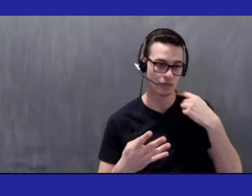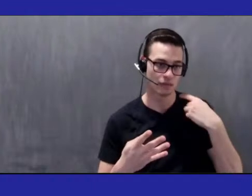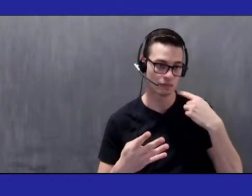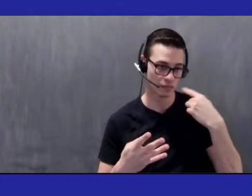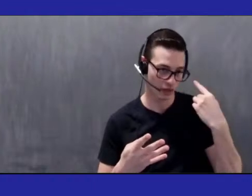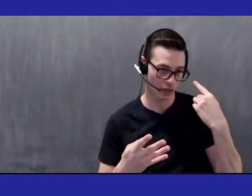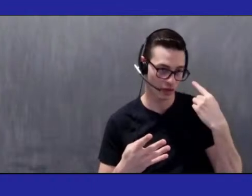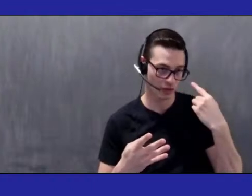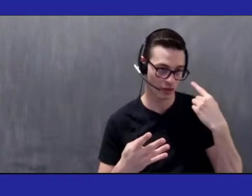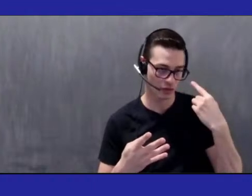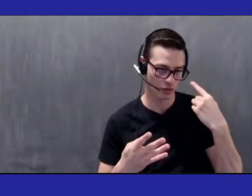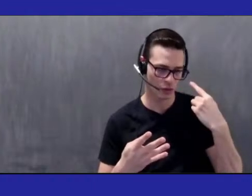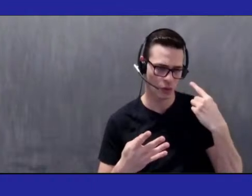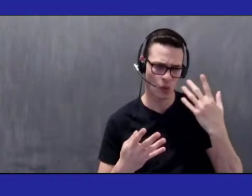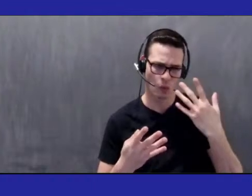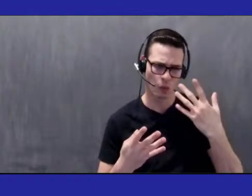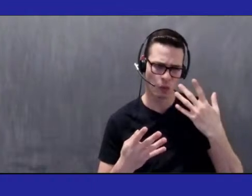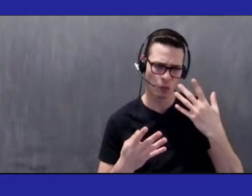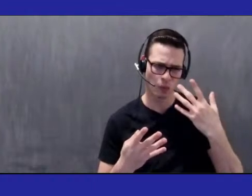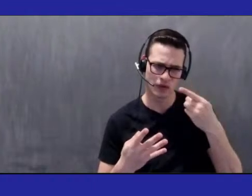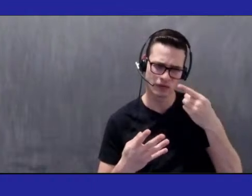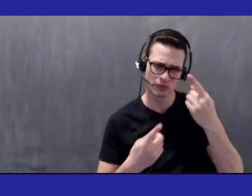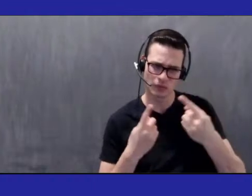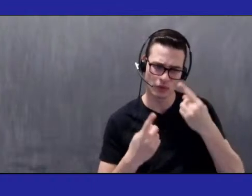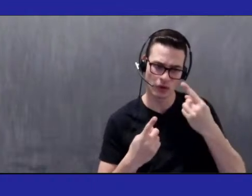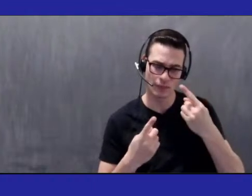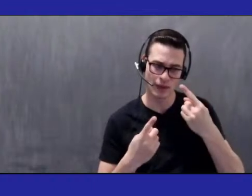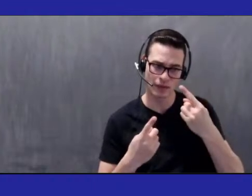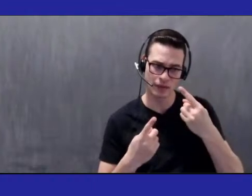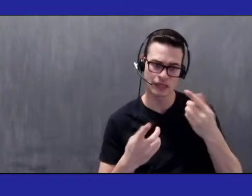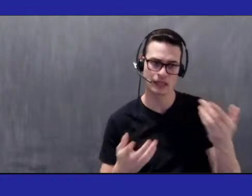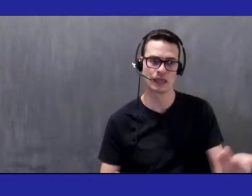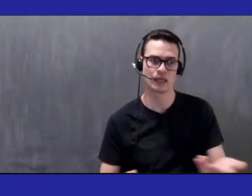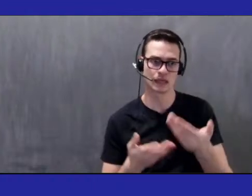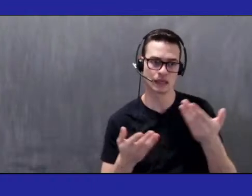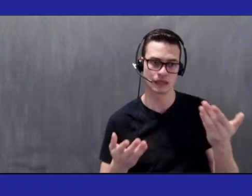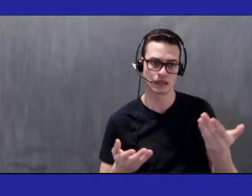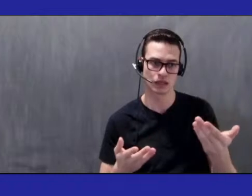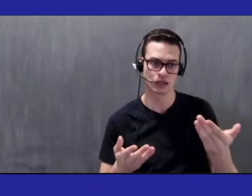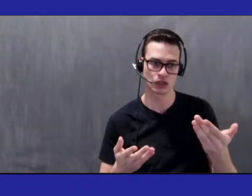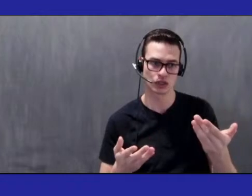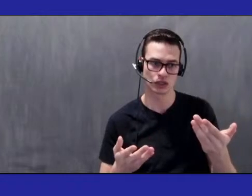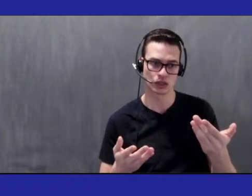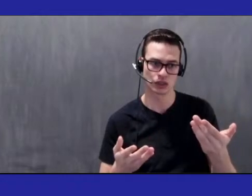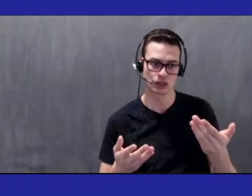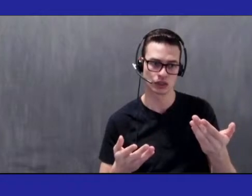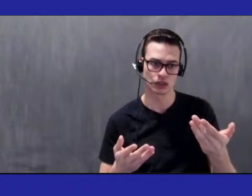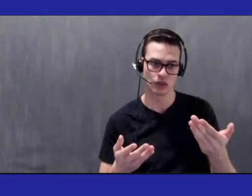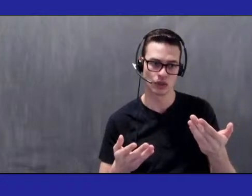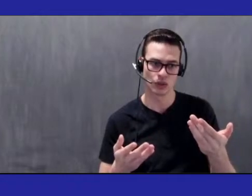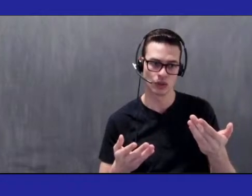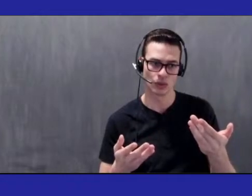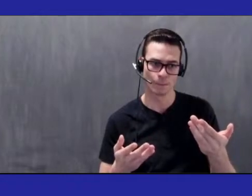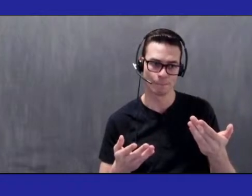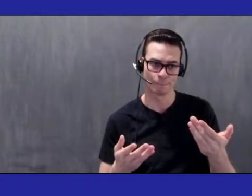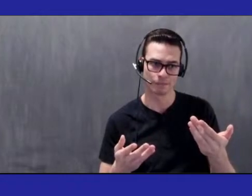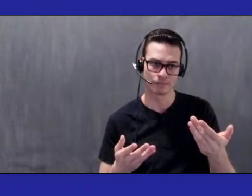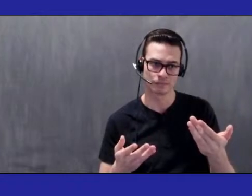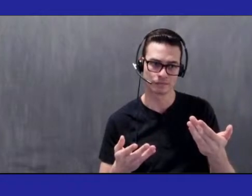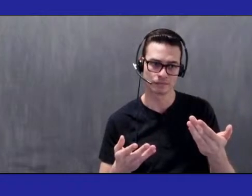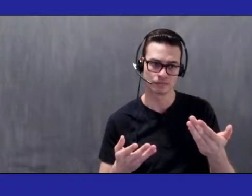here at H&H that might actually have biases built in to preventing these individuals from improving their